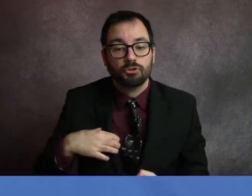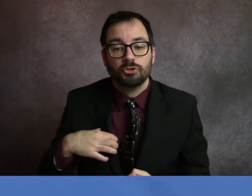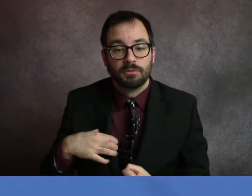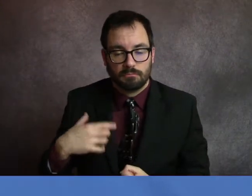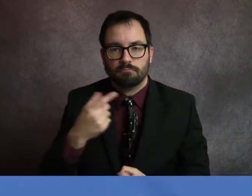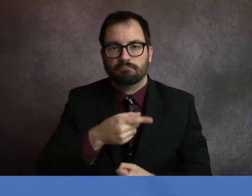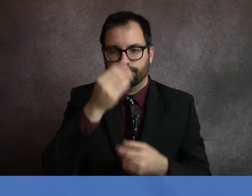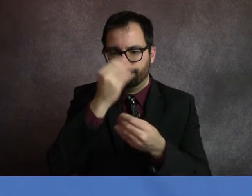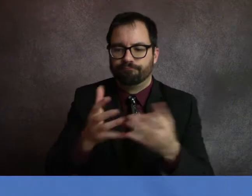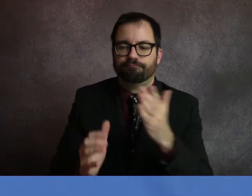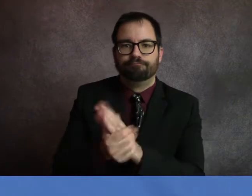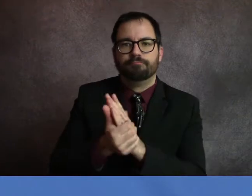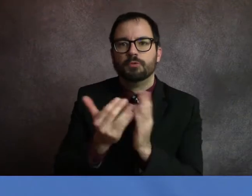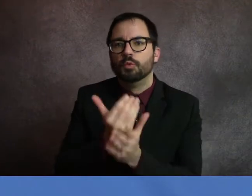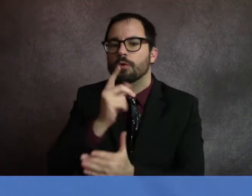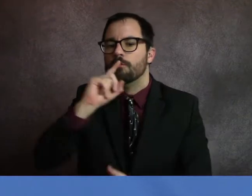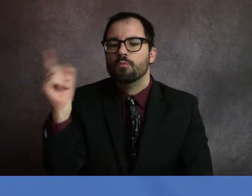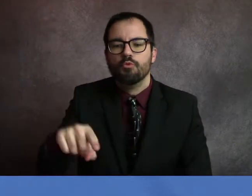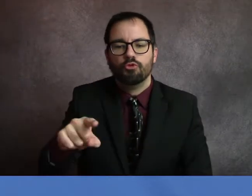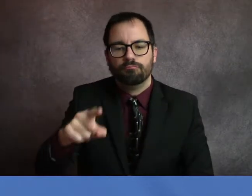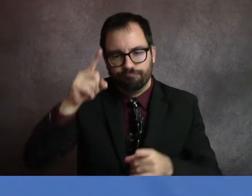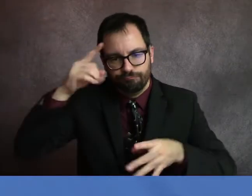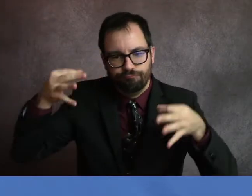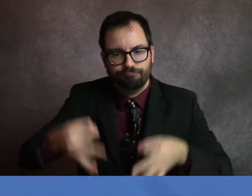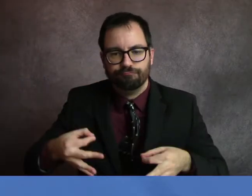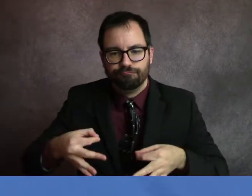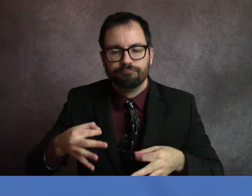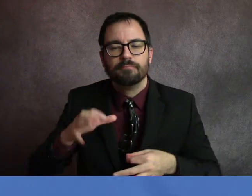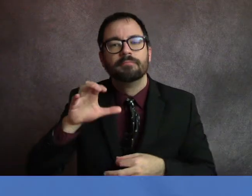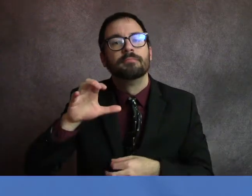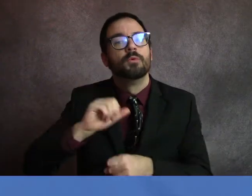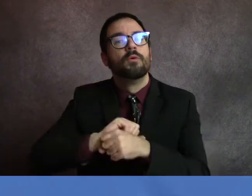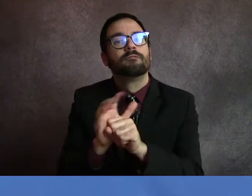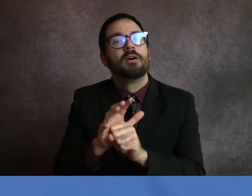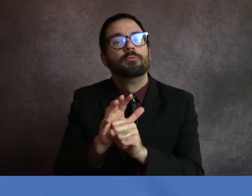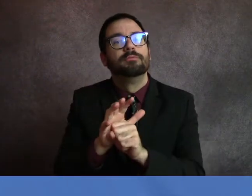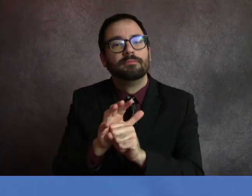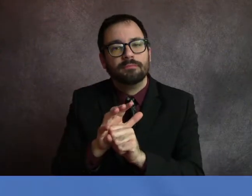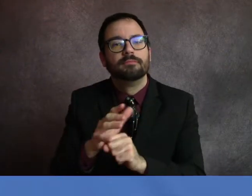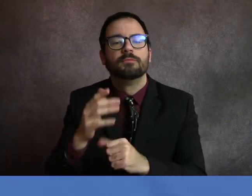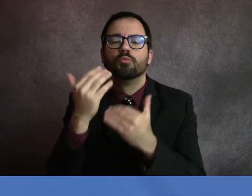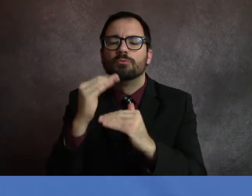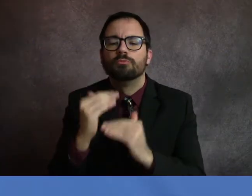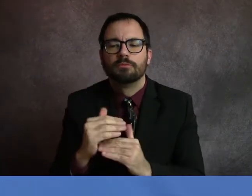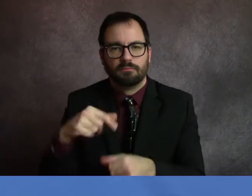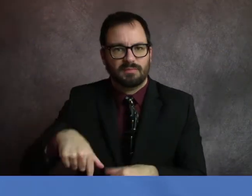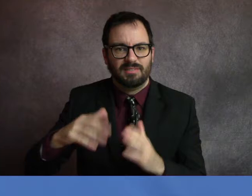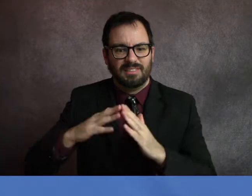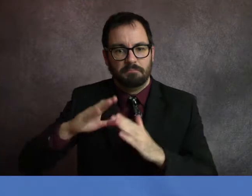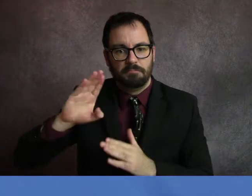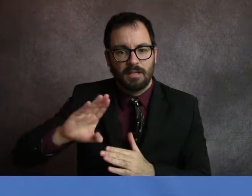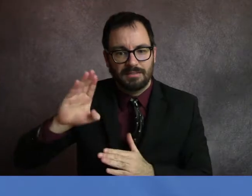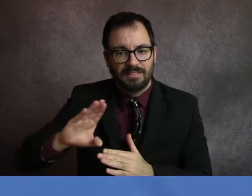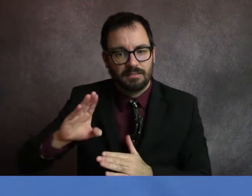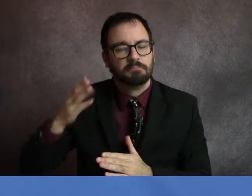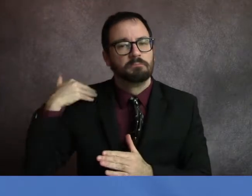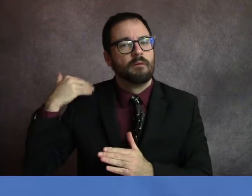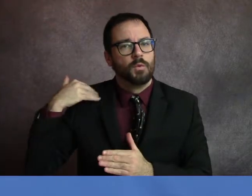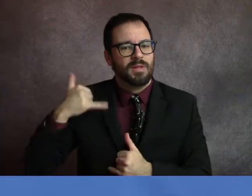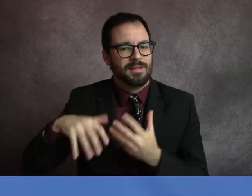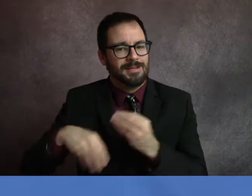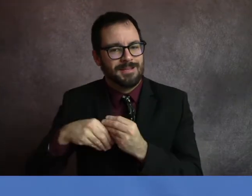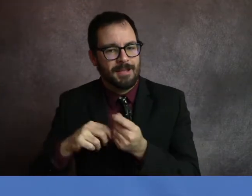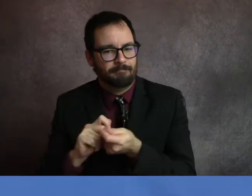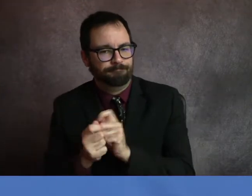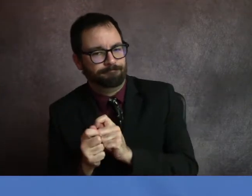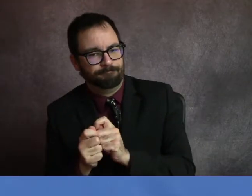COVID-19 restrictions in the city of Boston. Starting this Wednesday, December 16th, Boston will be moving back into a modified Phase